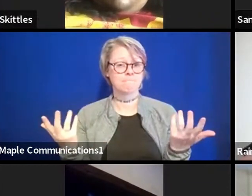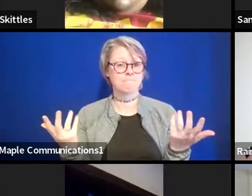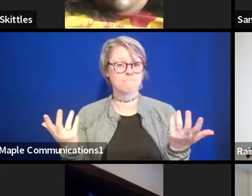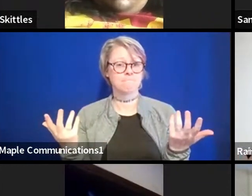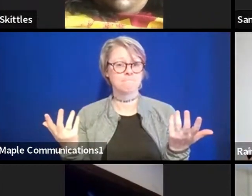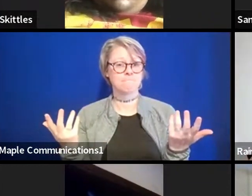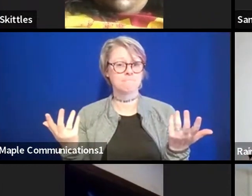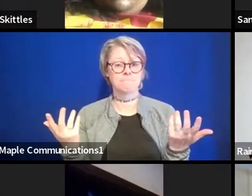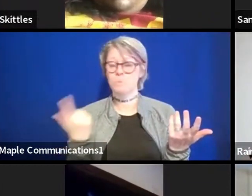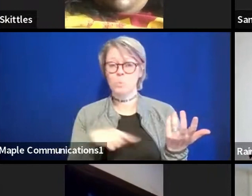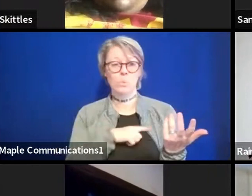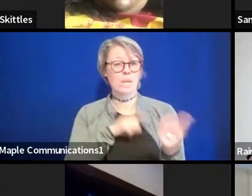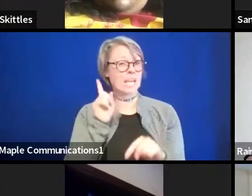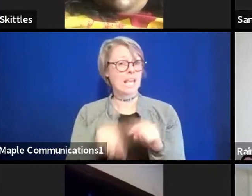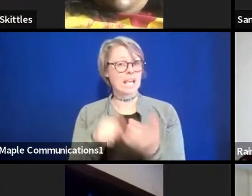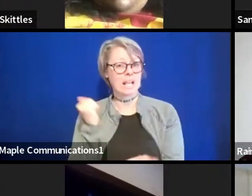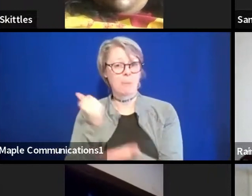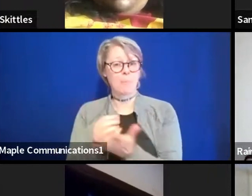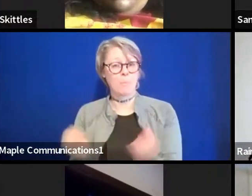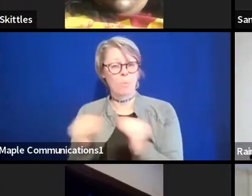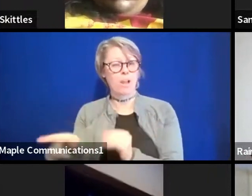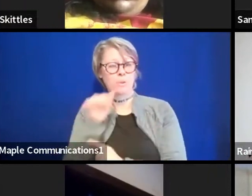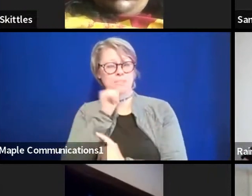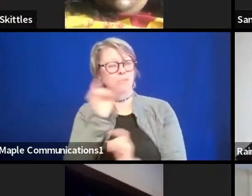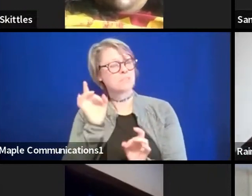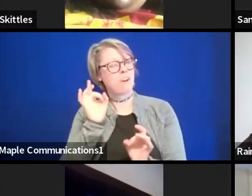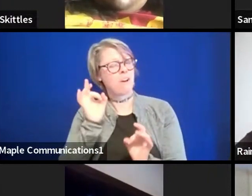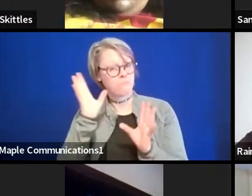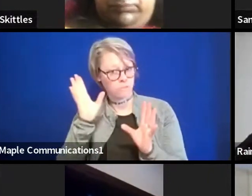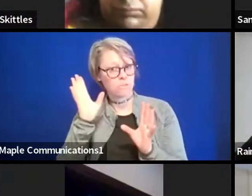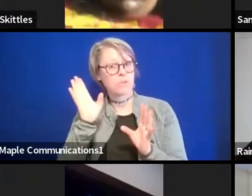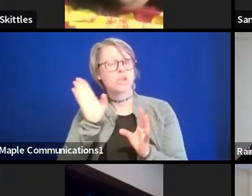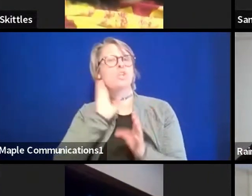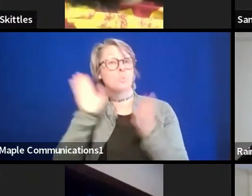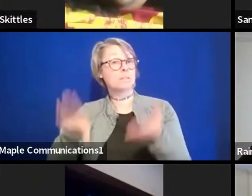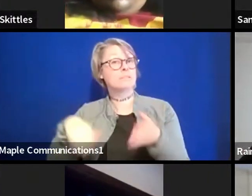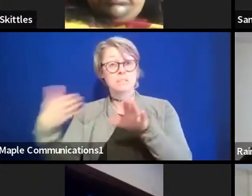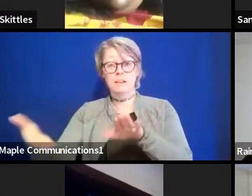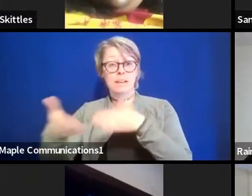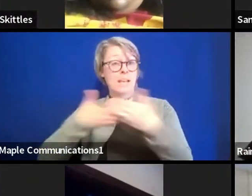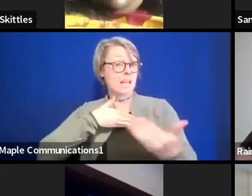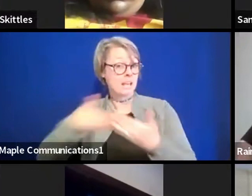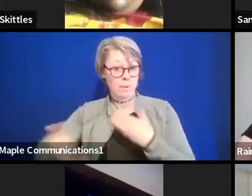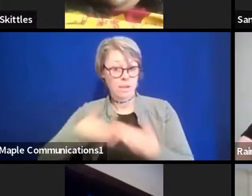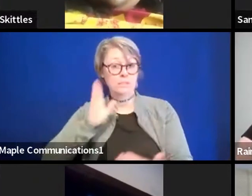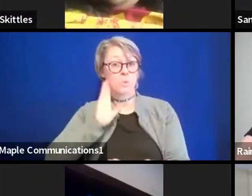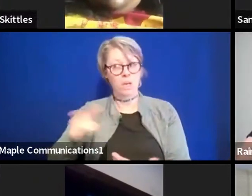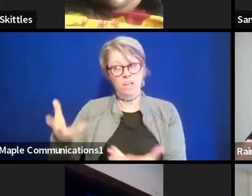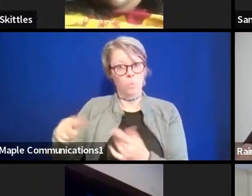not able to do anymore. You are suffering terribly. You are going to die, and if you want to